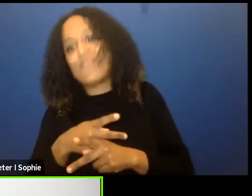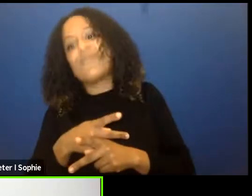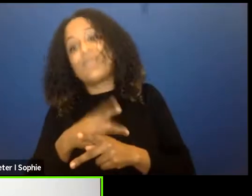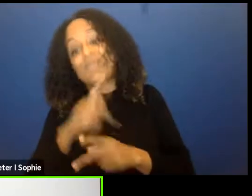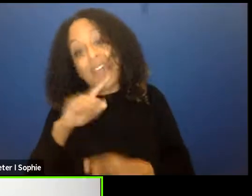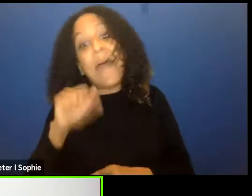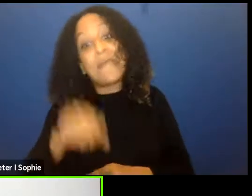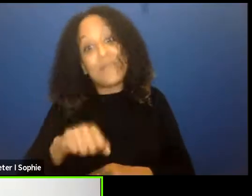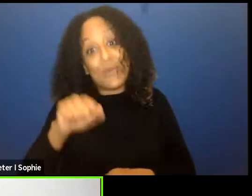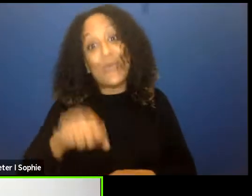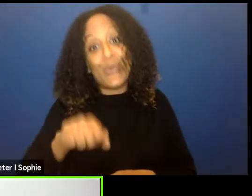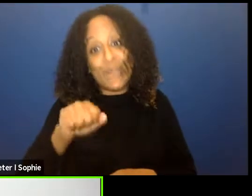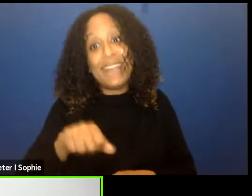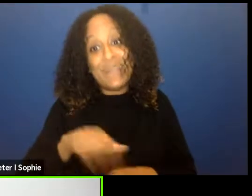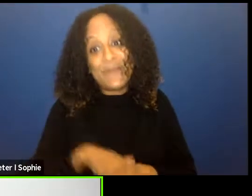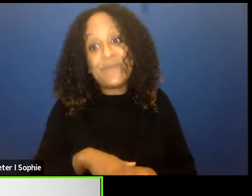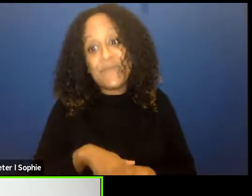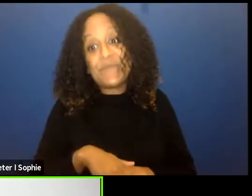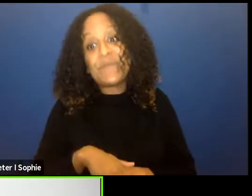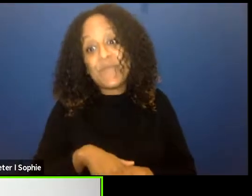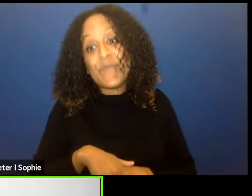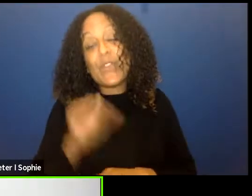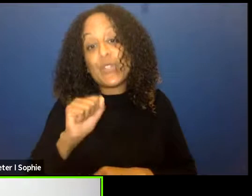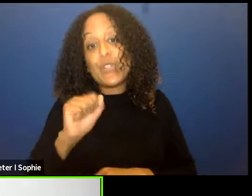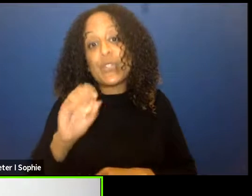absolutely. So